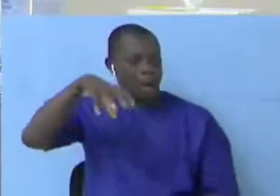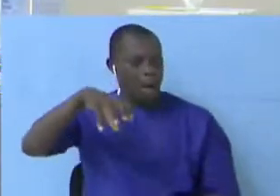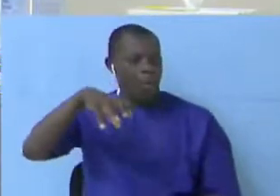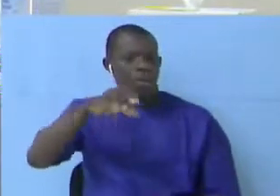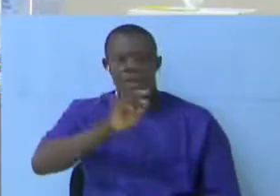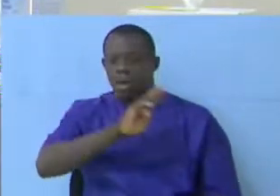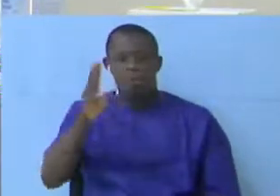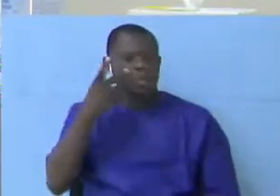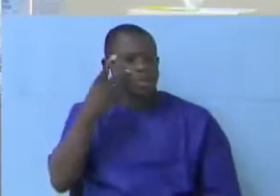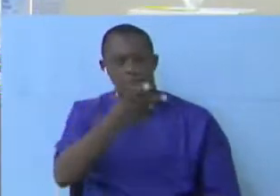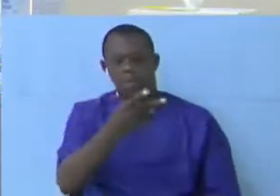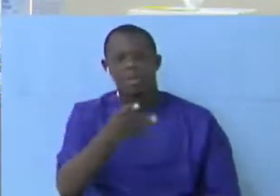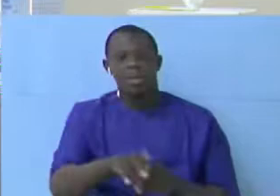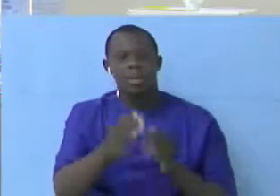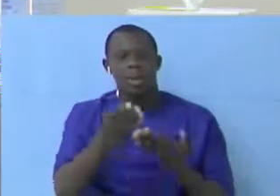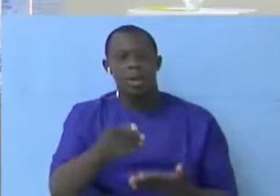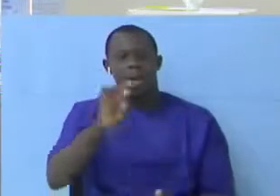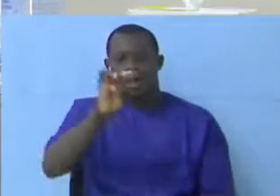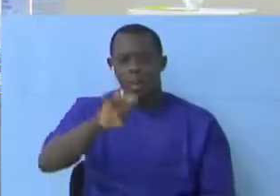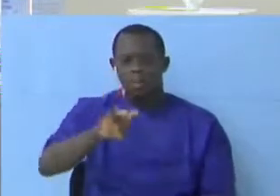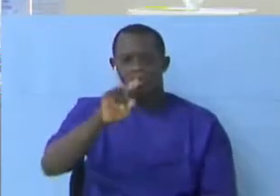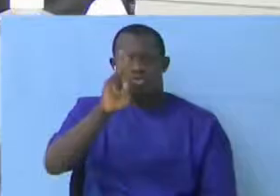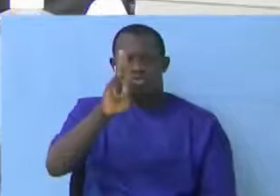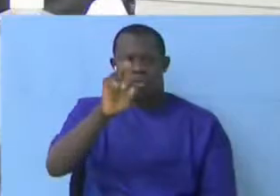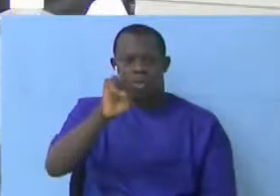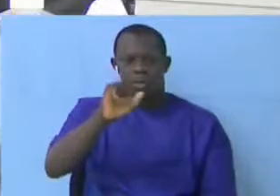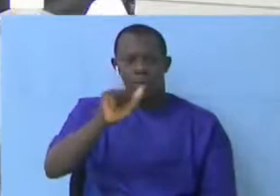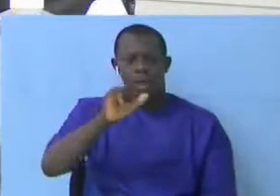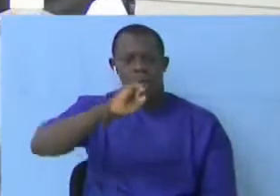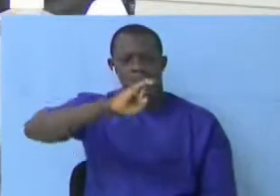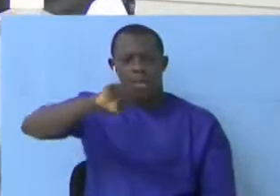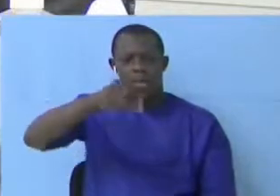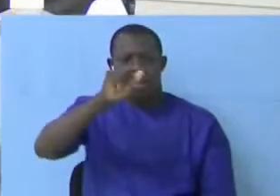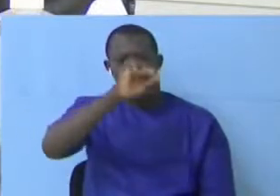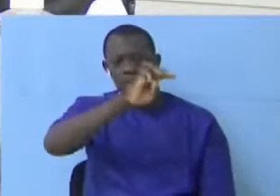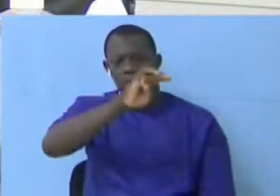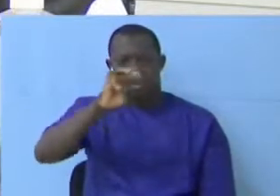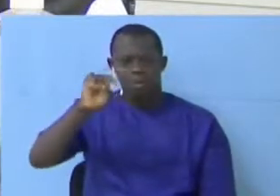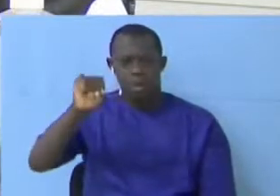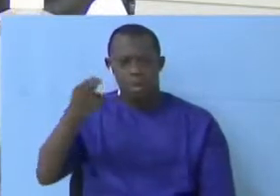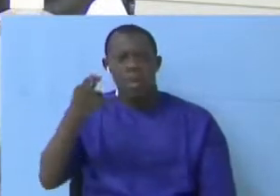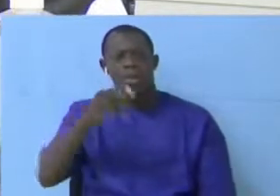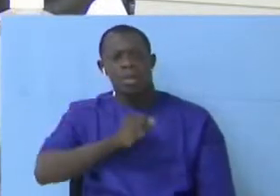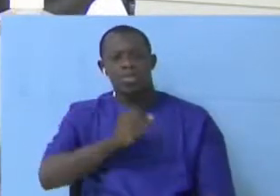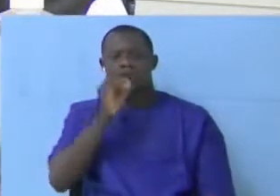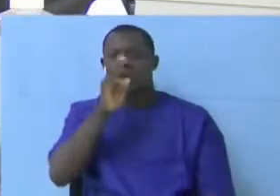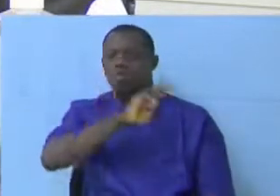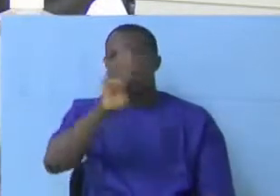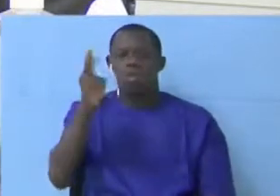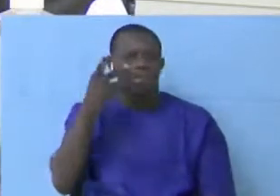How about Musa Jammeh? Musa Jammeh dum? You did not see that? No. Ni maja.